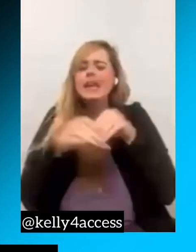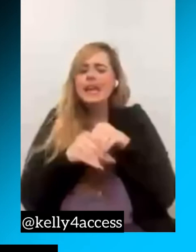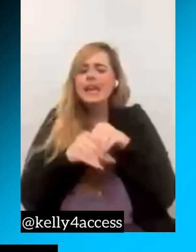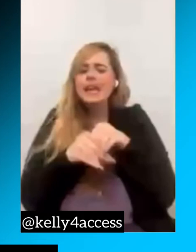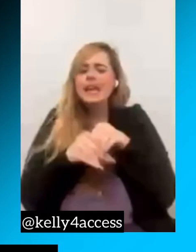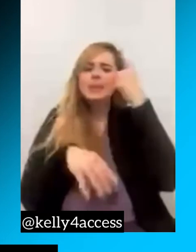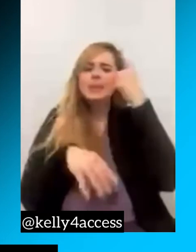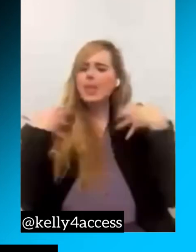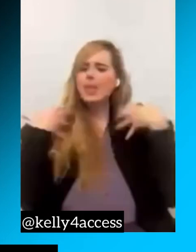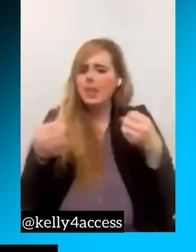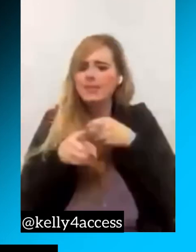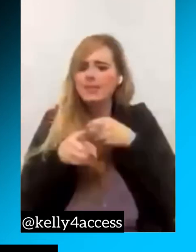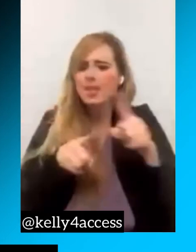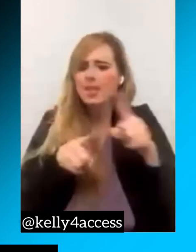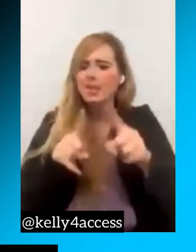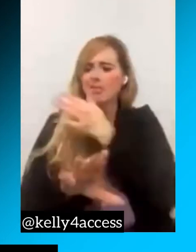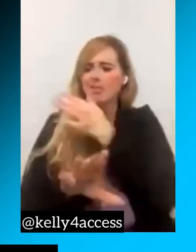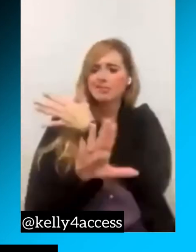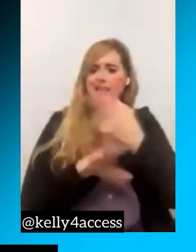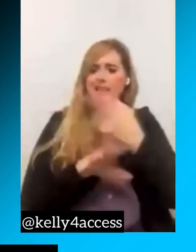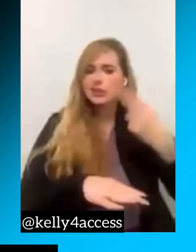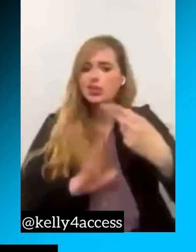the history. So